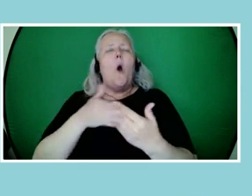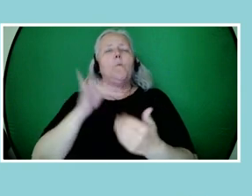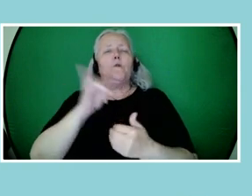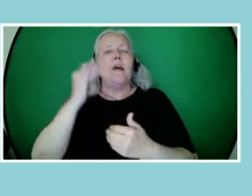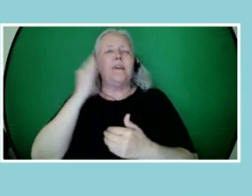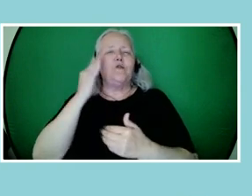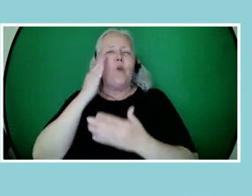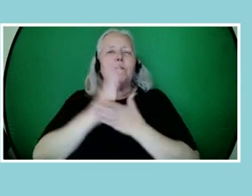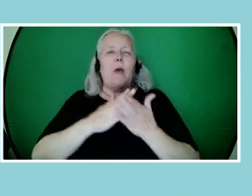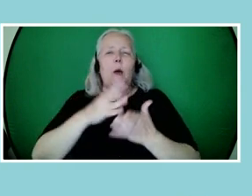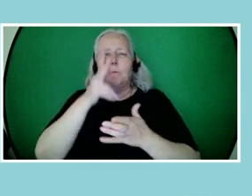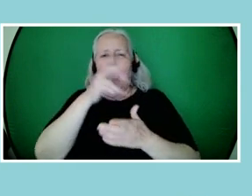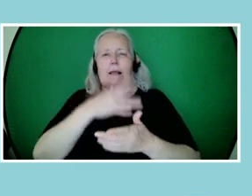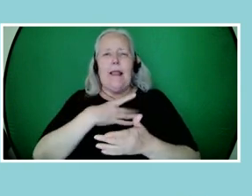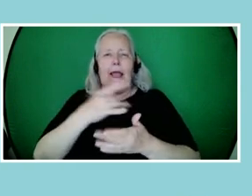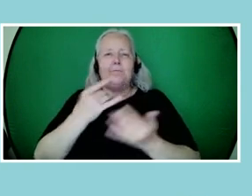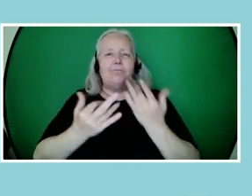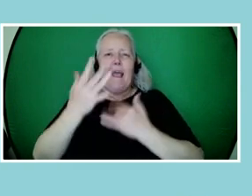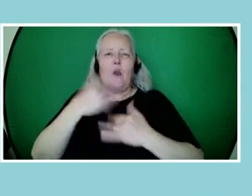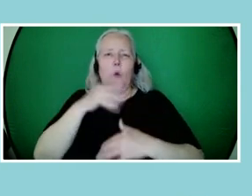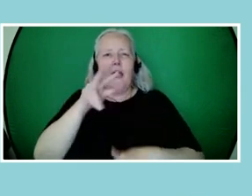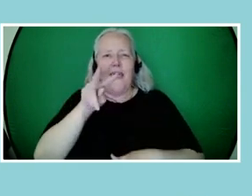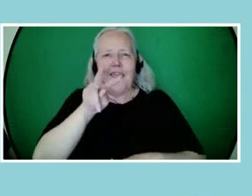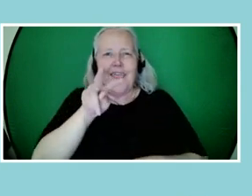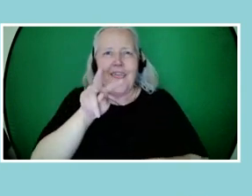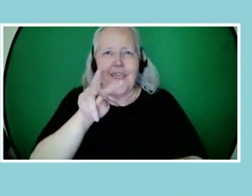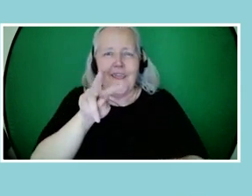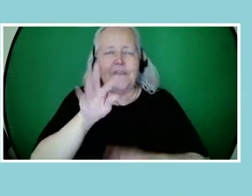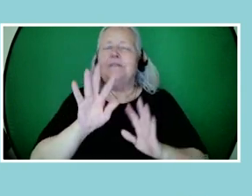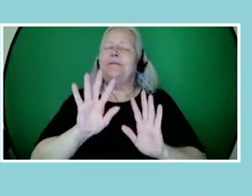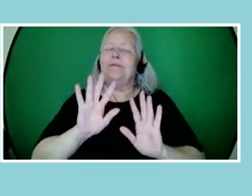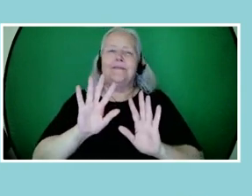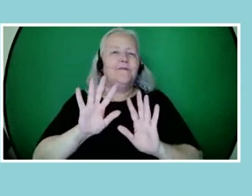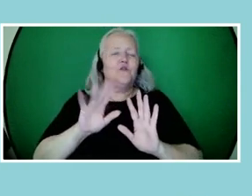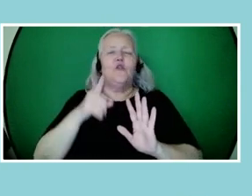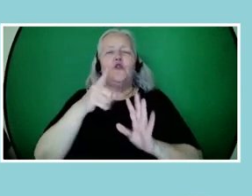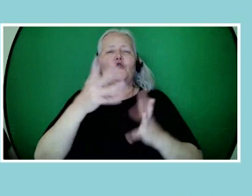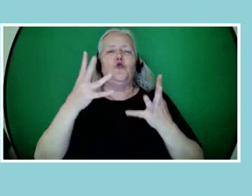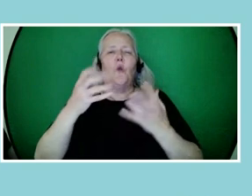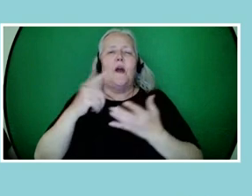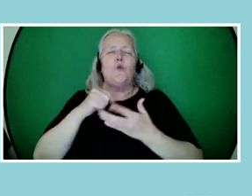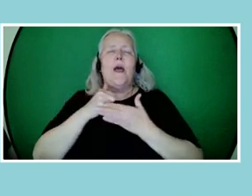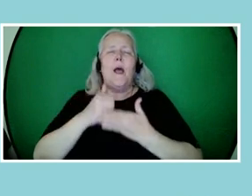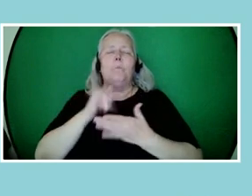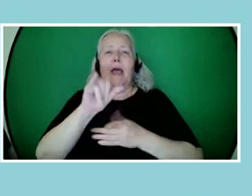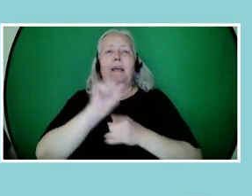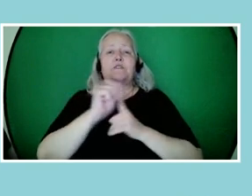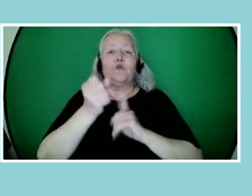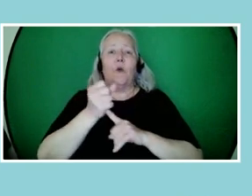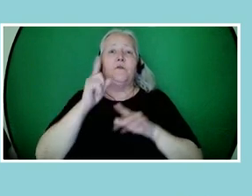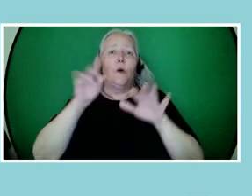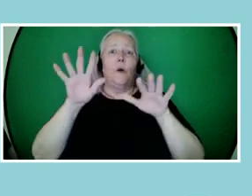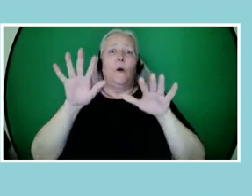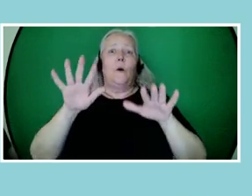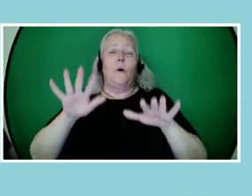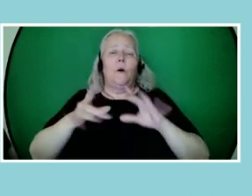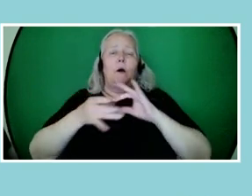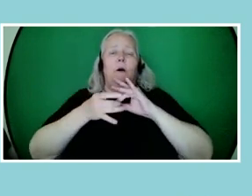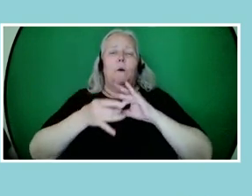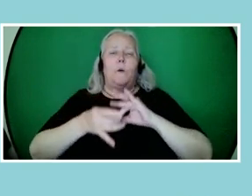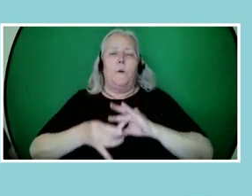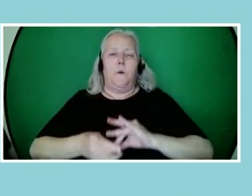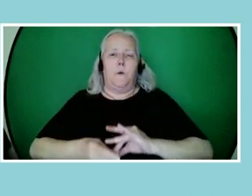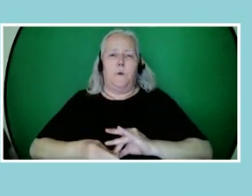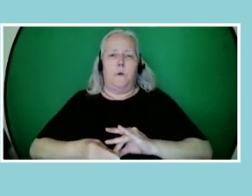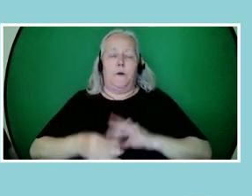situation. And so what you want to do is just kind of help ground the situation by grounding yourself, grounding